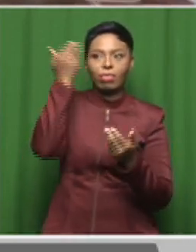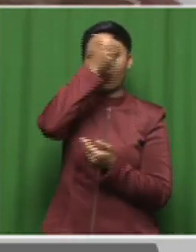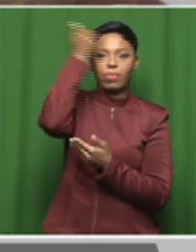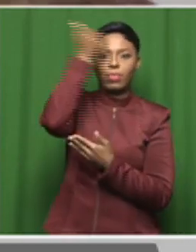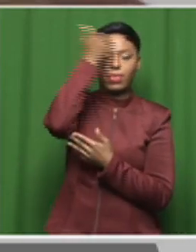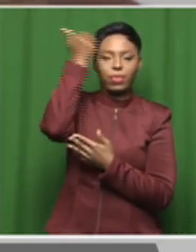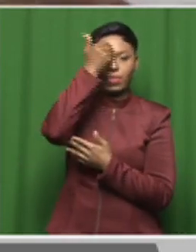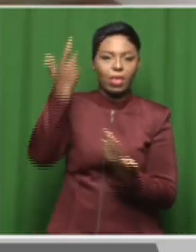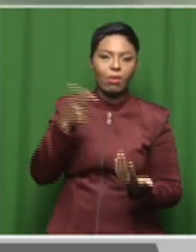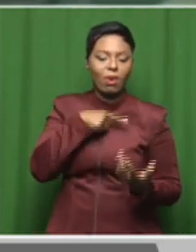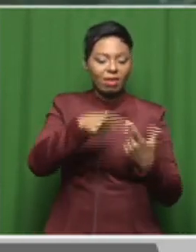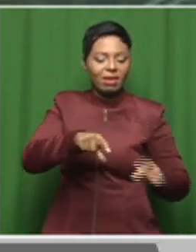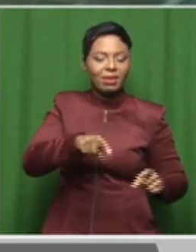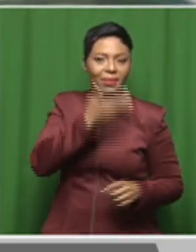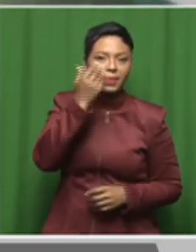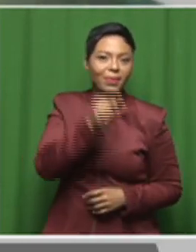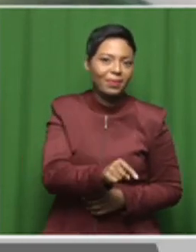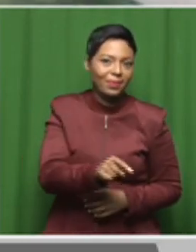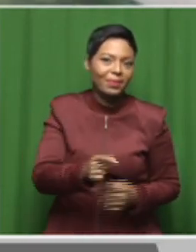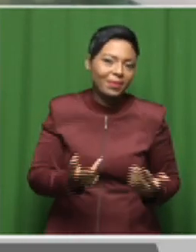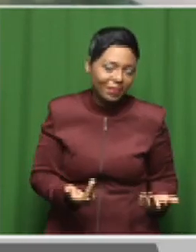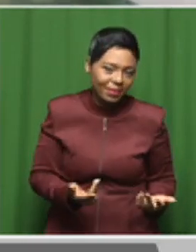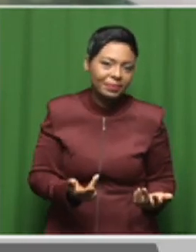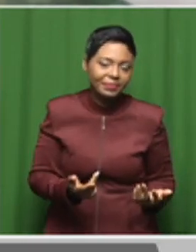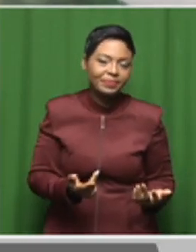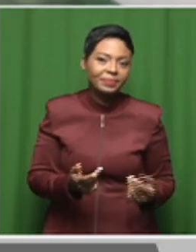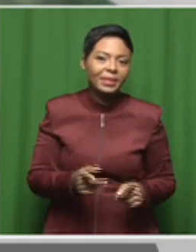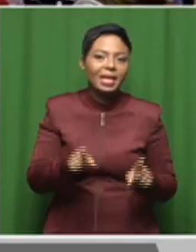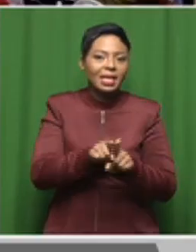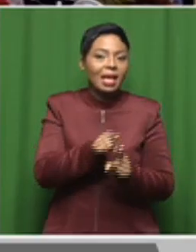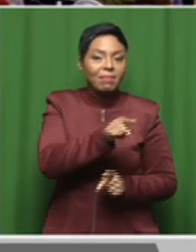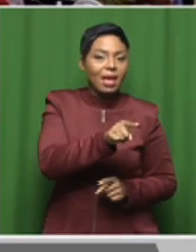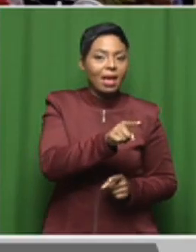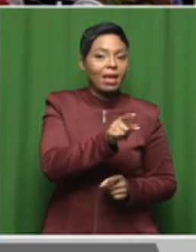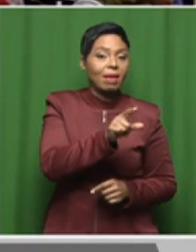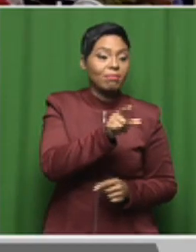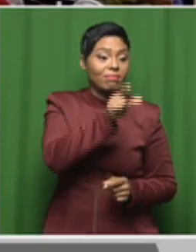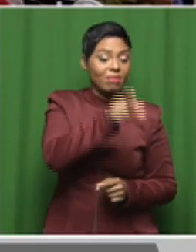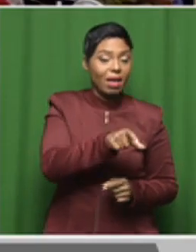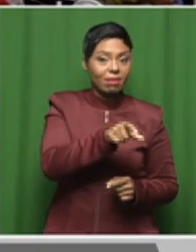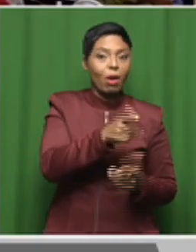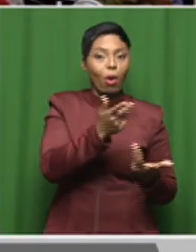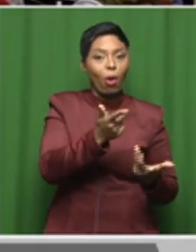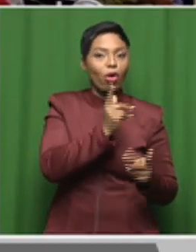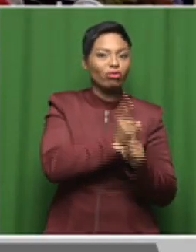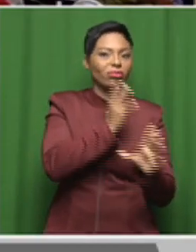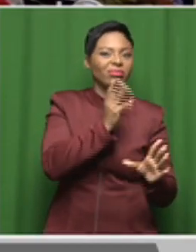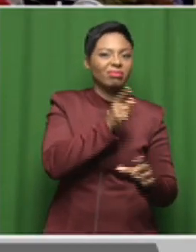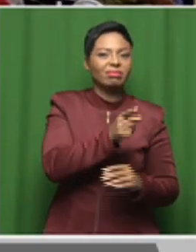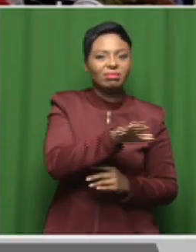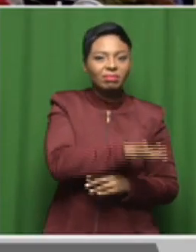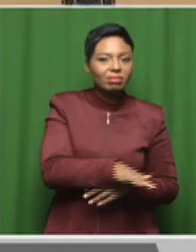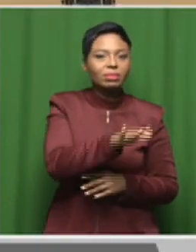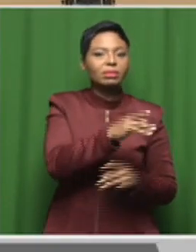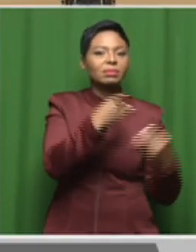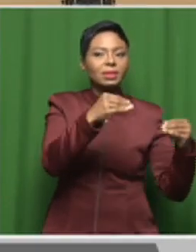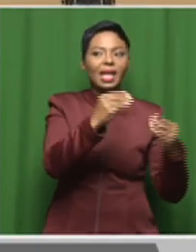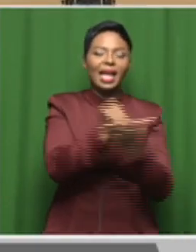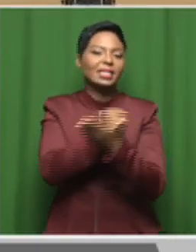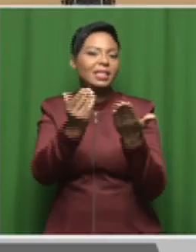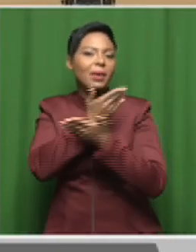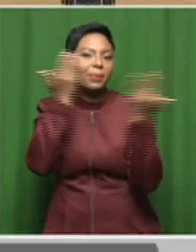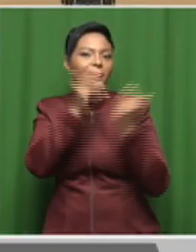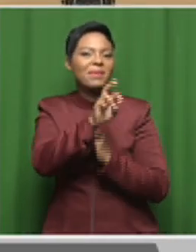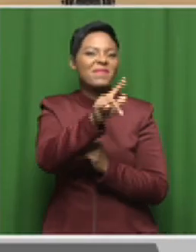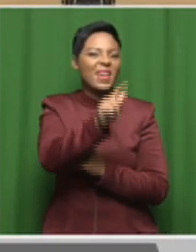particular supplier is already not registered for VAT with SARS. I think also what would be